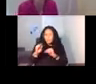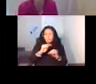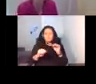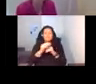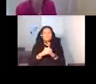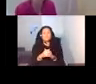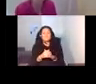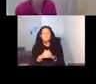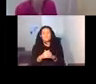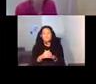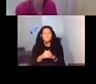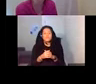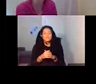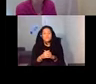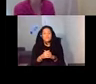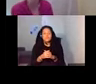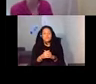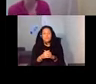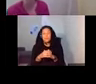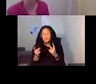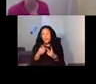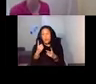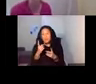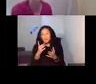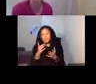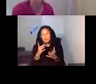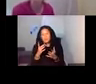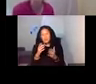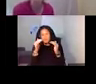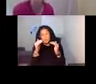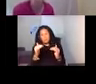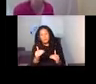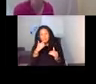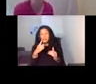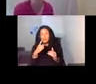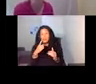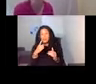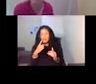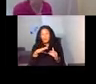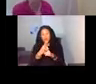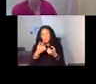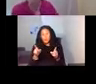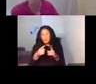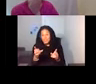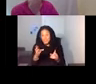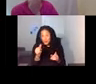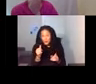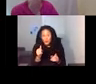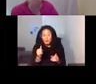list, but for no other reason than that we were going to talk about music. The